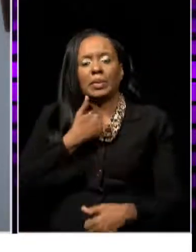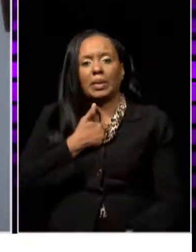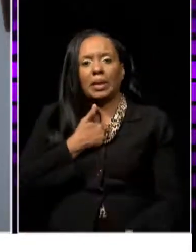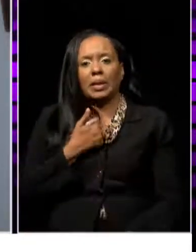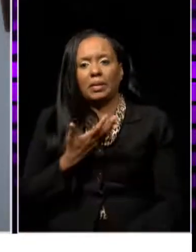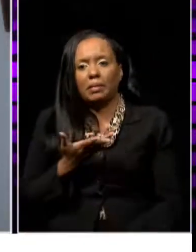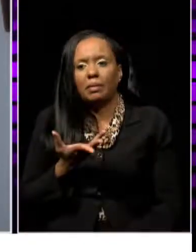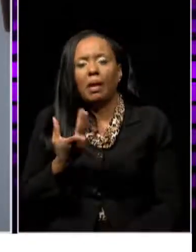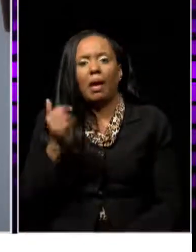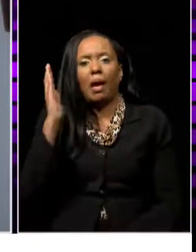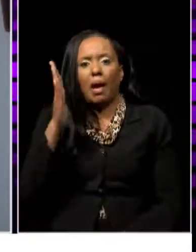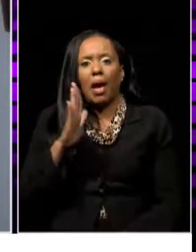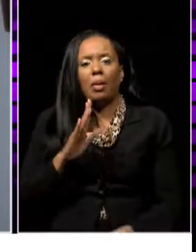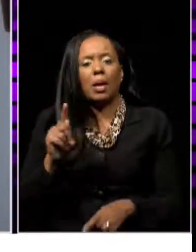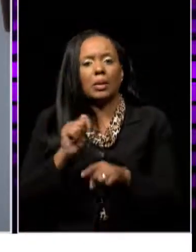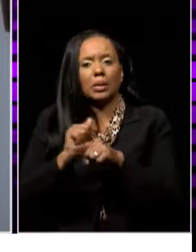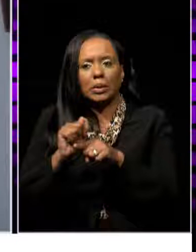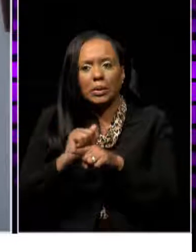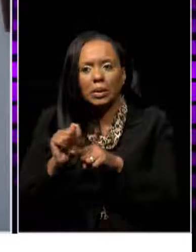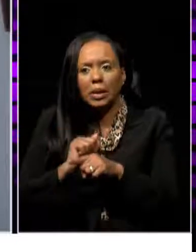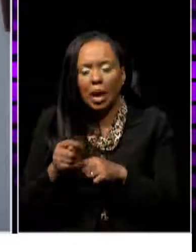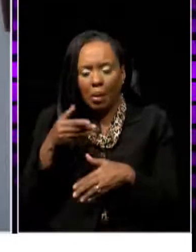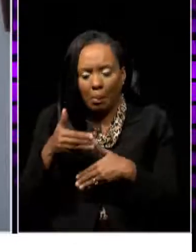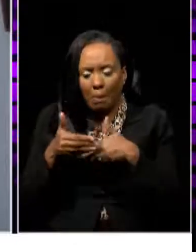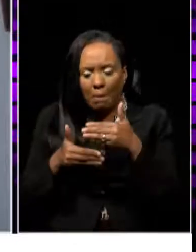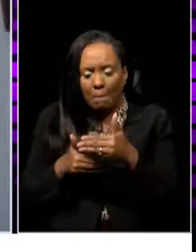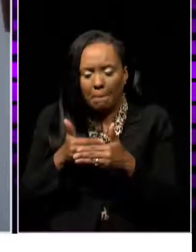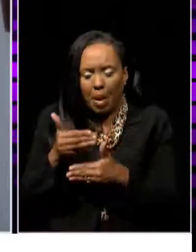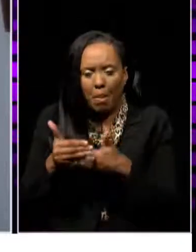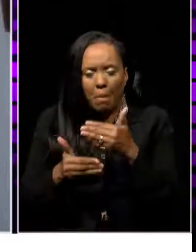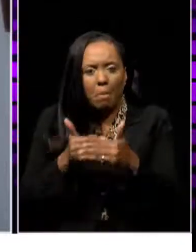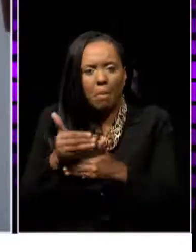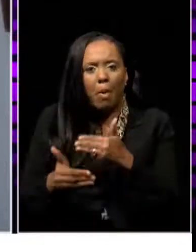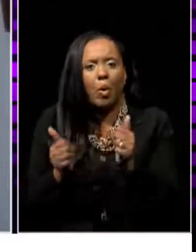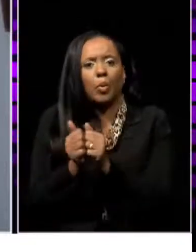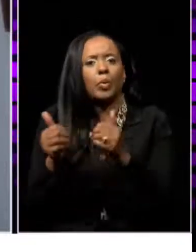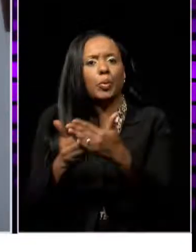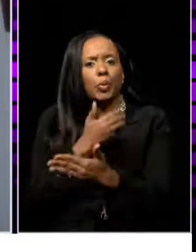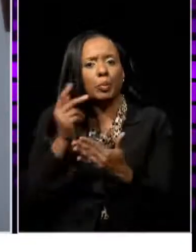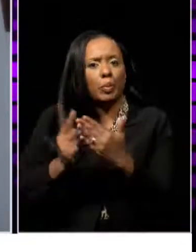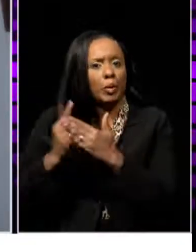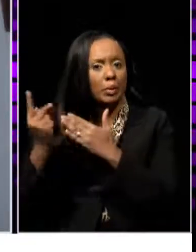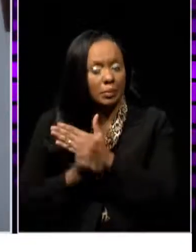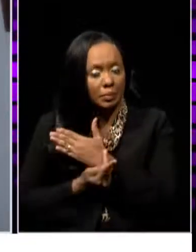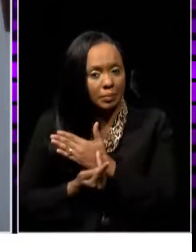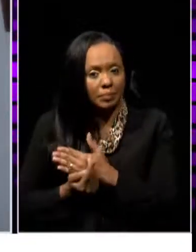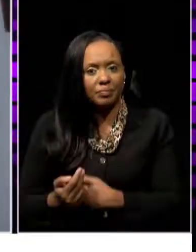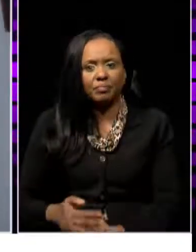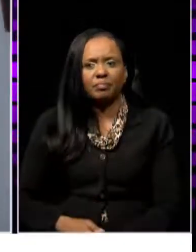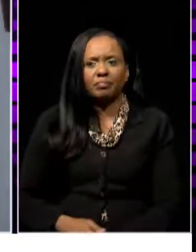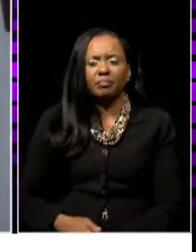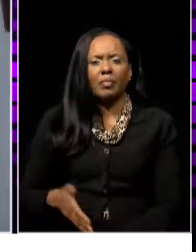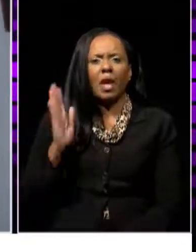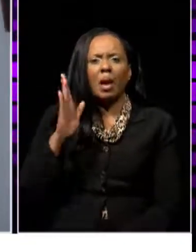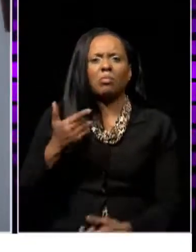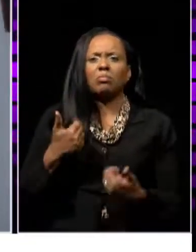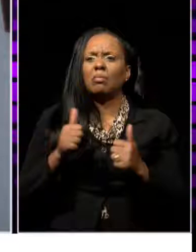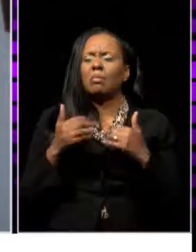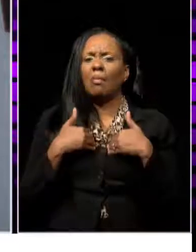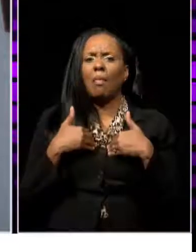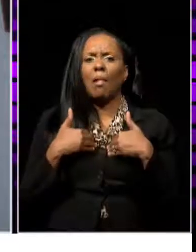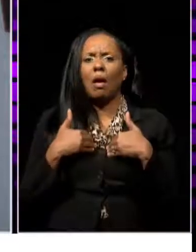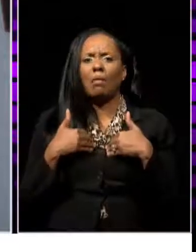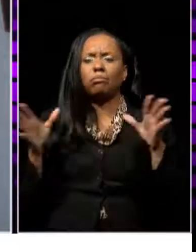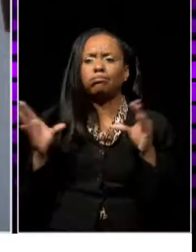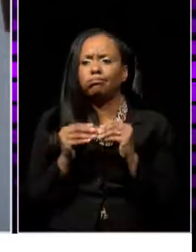the students themselves can be walked through the process easily. So I would also then try to have a session with the entire staff.